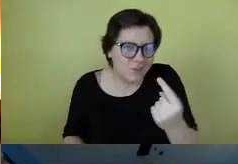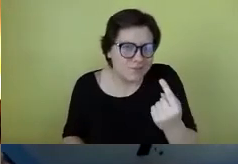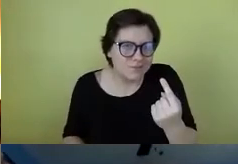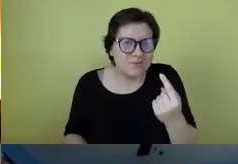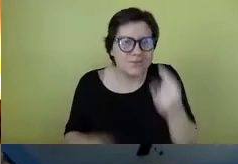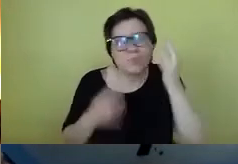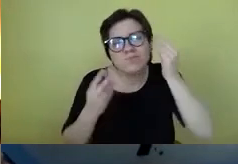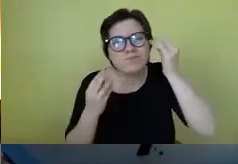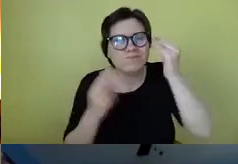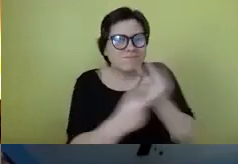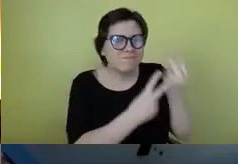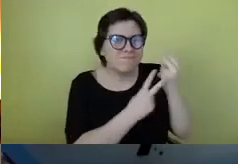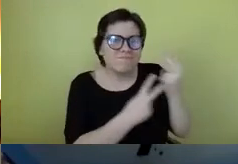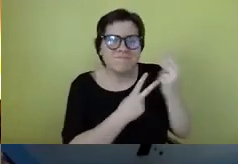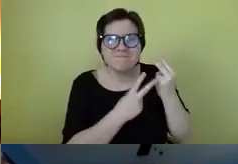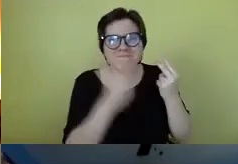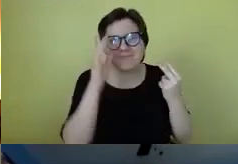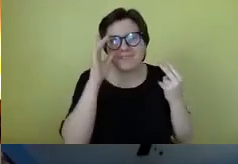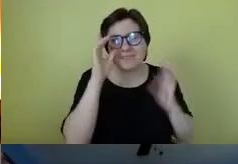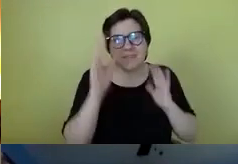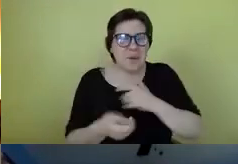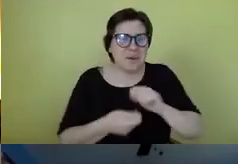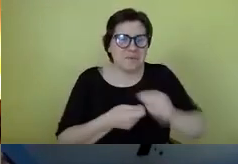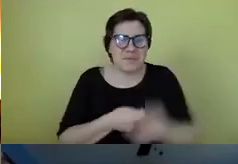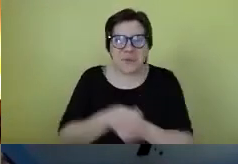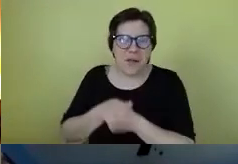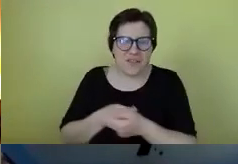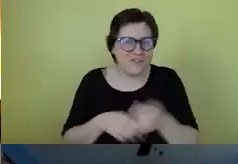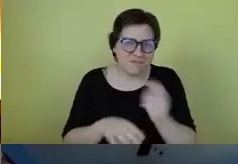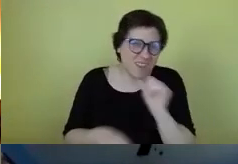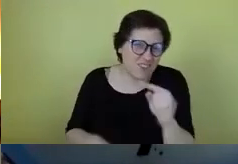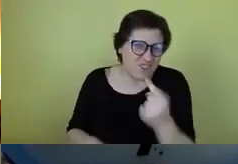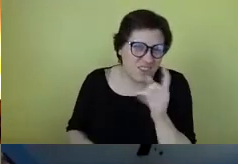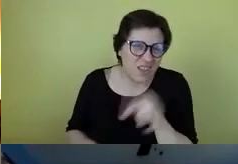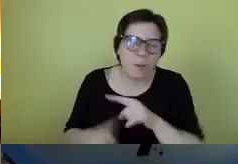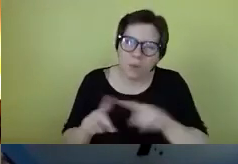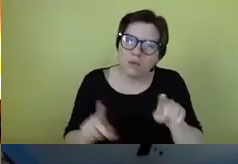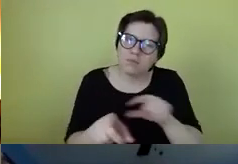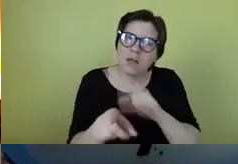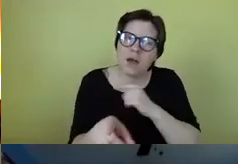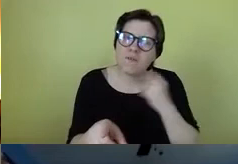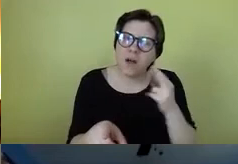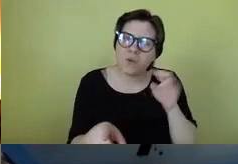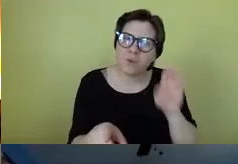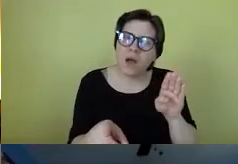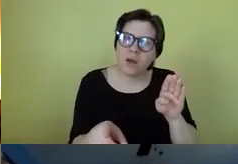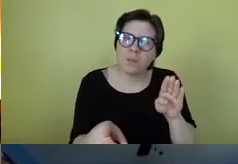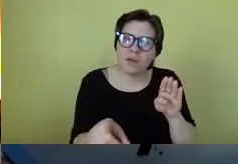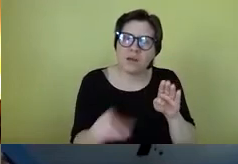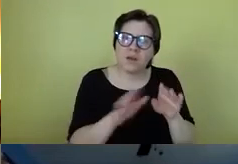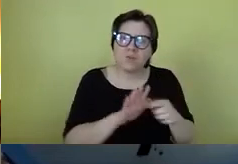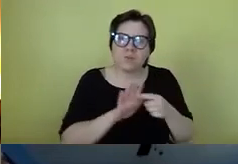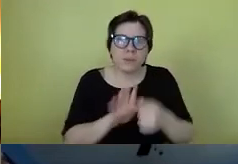reflect on our golf experience, but Rob represents some of